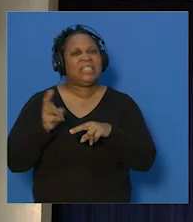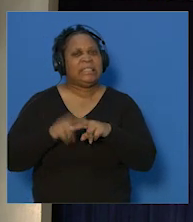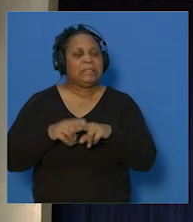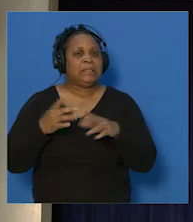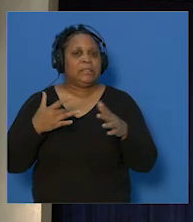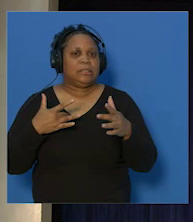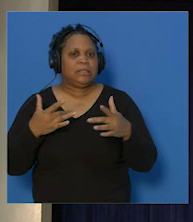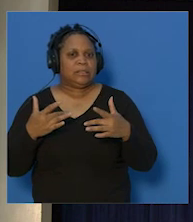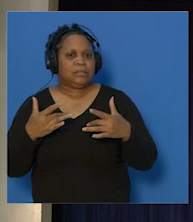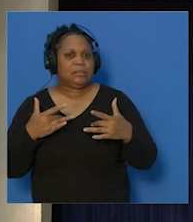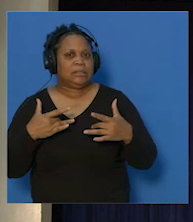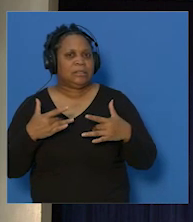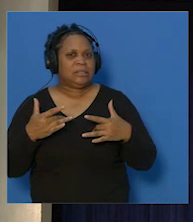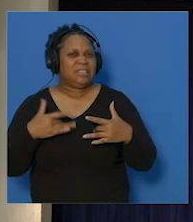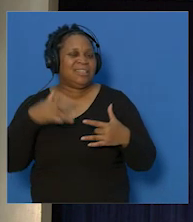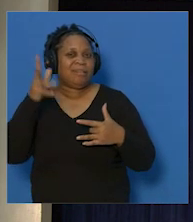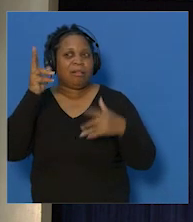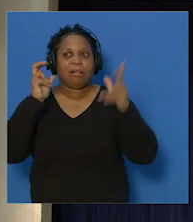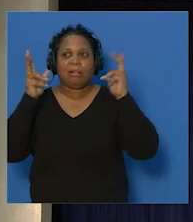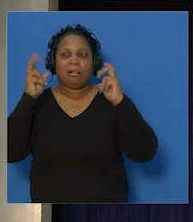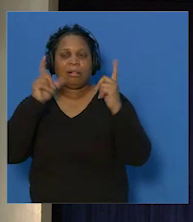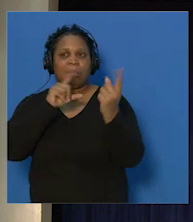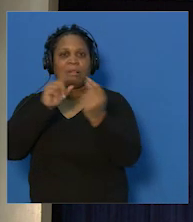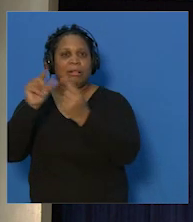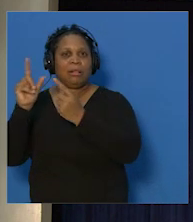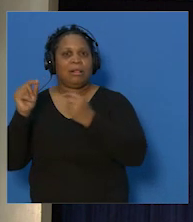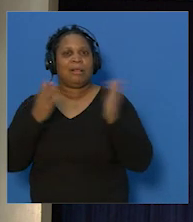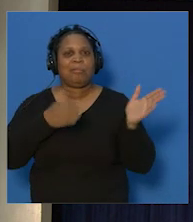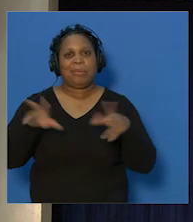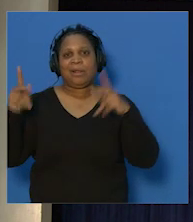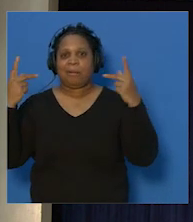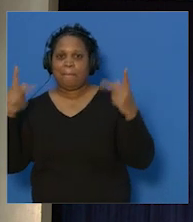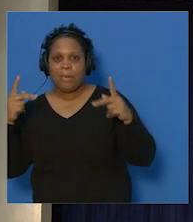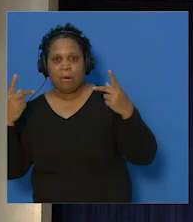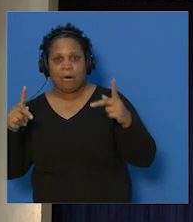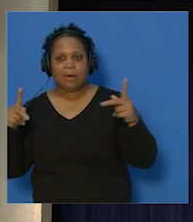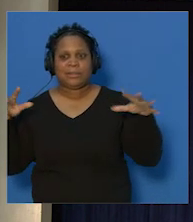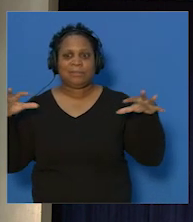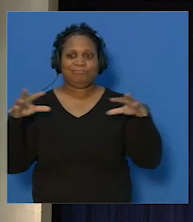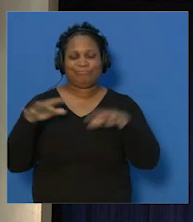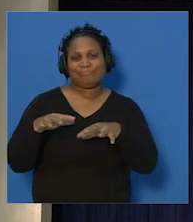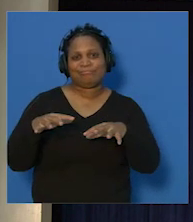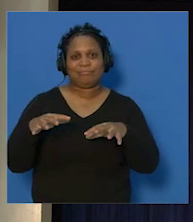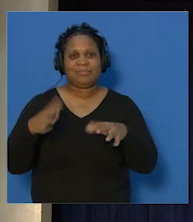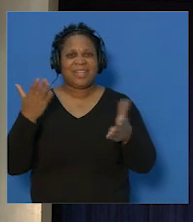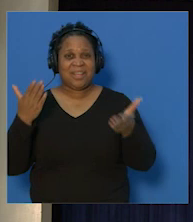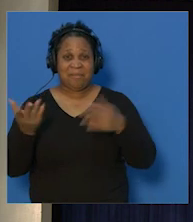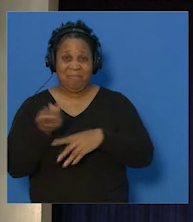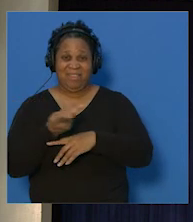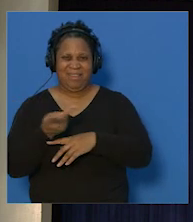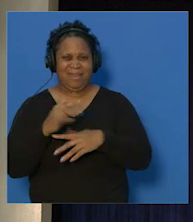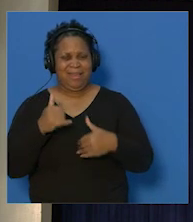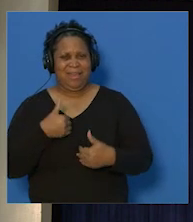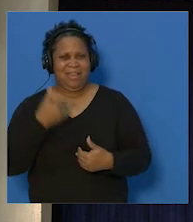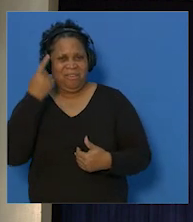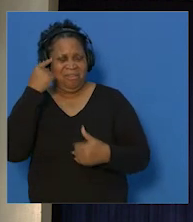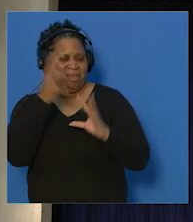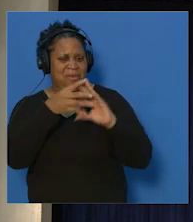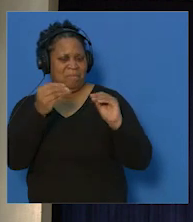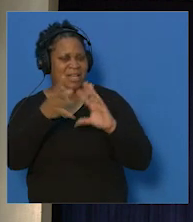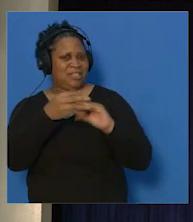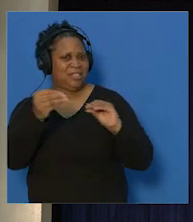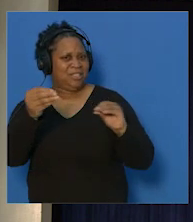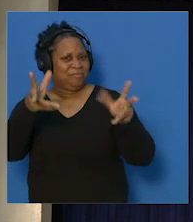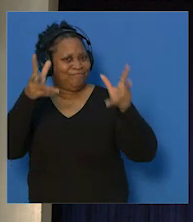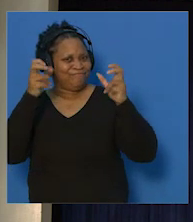that you'd been hearing people talking about planning parties and gatherings, maybe either or both of you. How do you think the message has been received